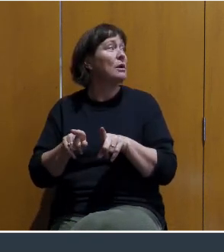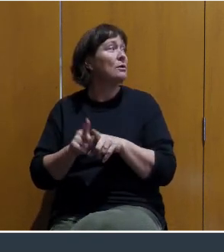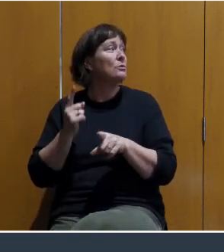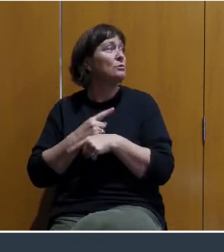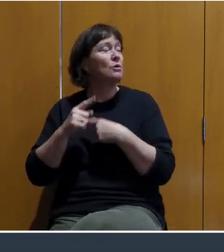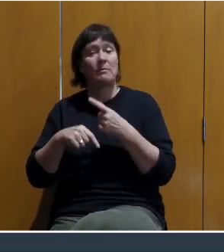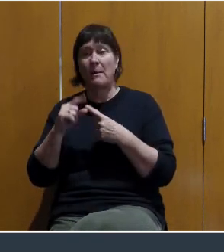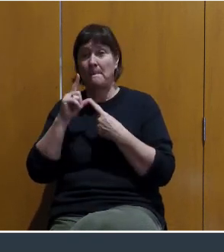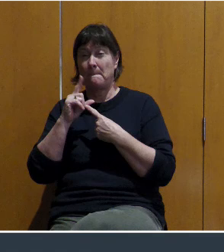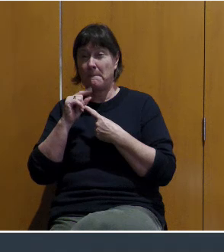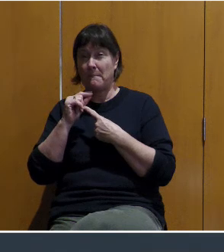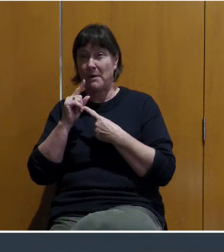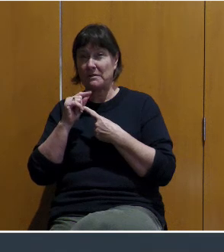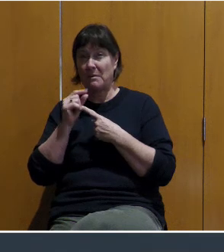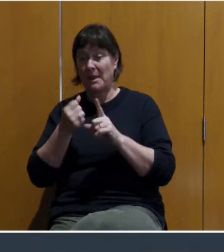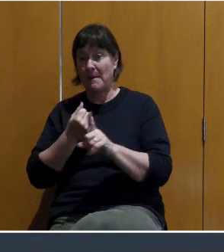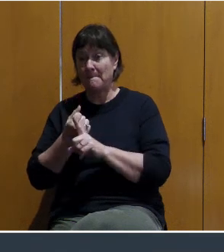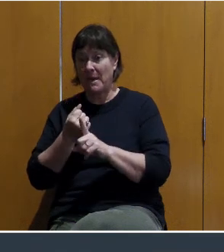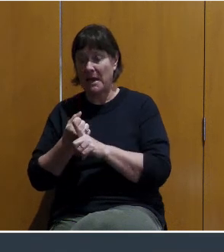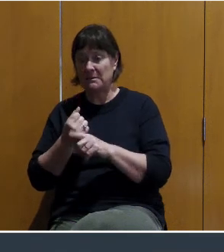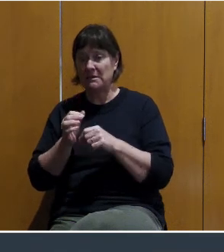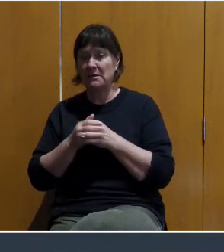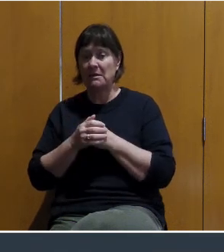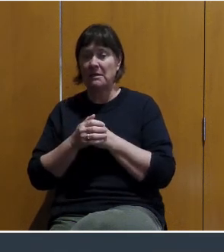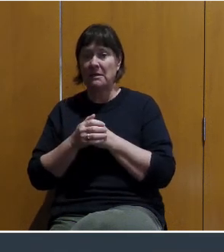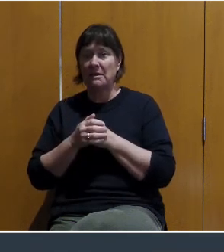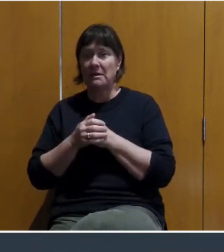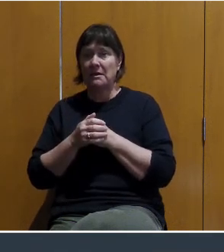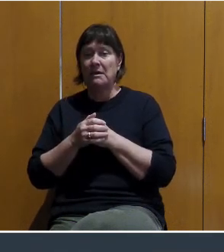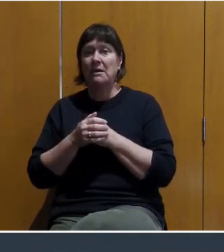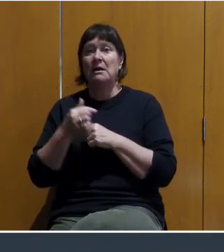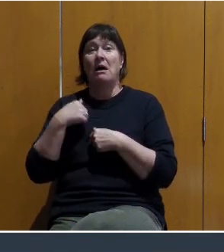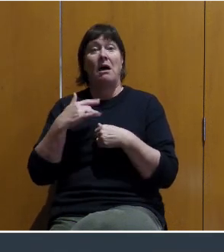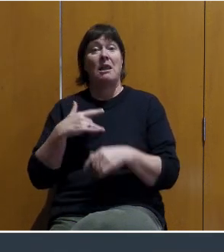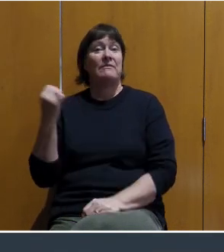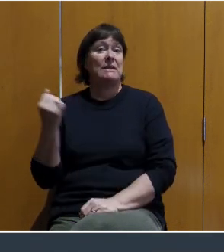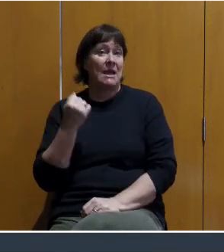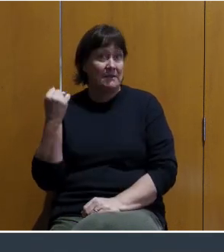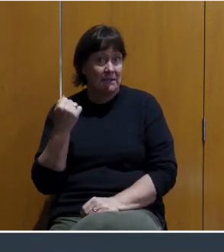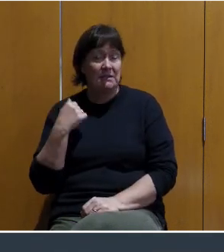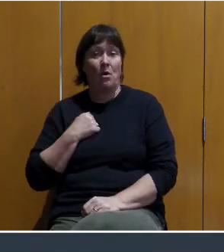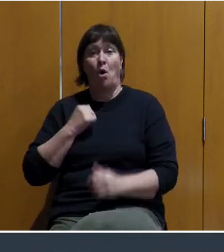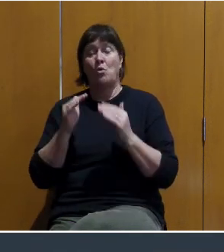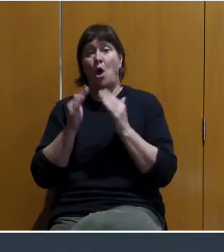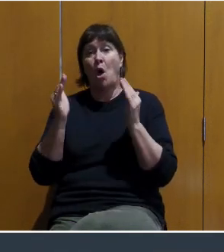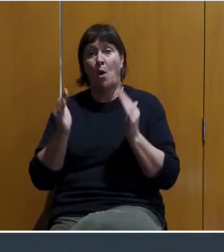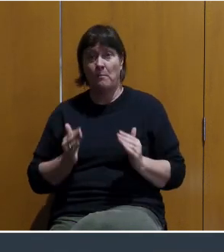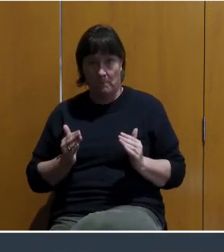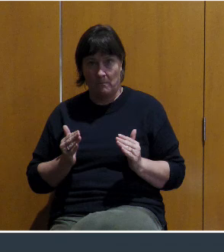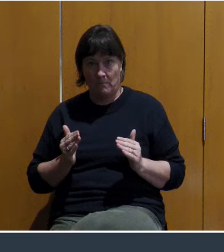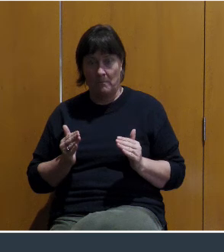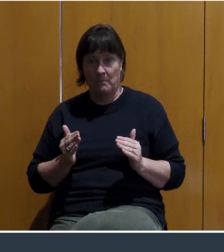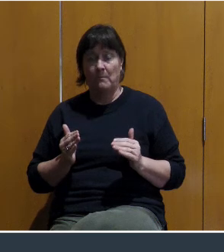potential on-flow effects. So obviously, as I mentioned, I am a Hastings homeowner and reside within the